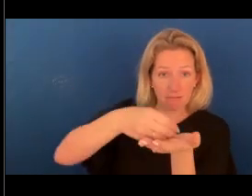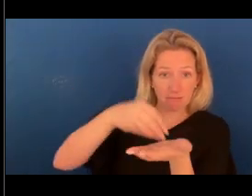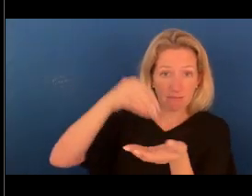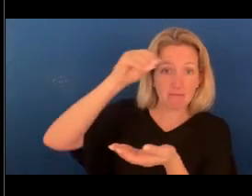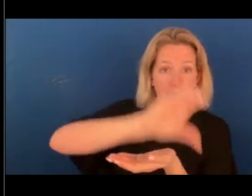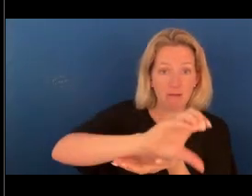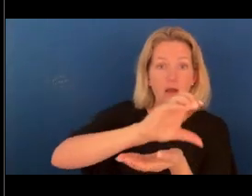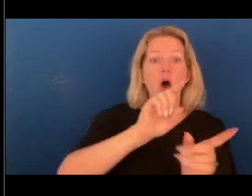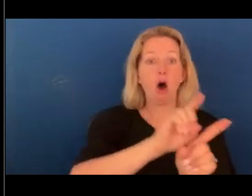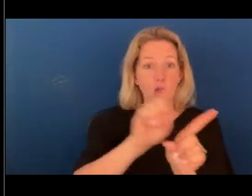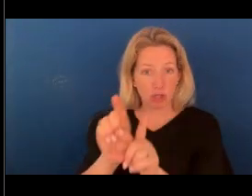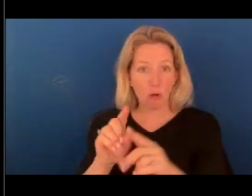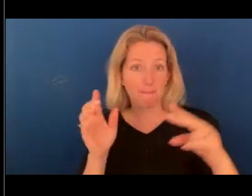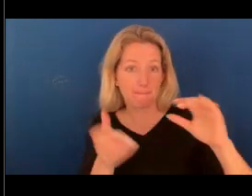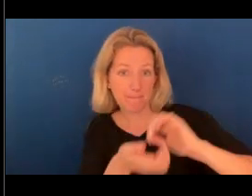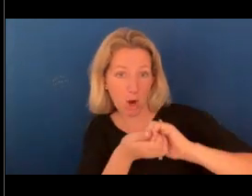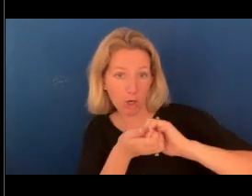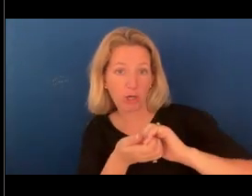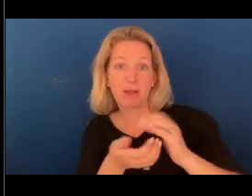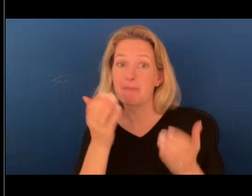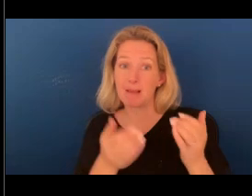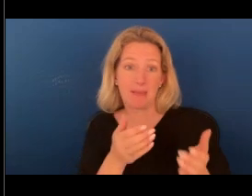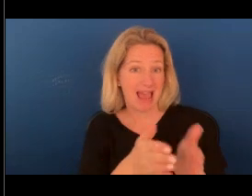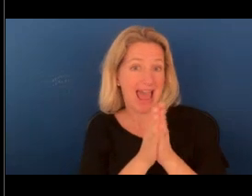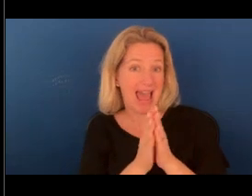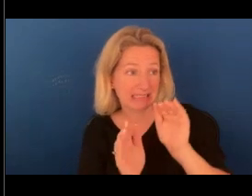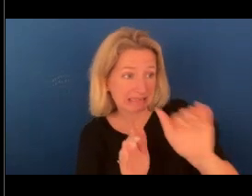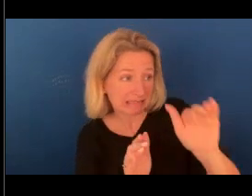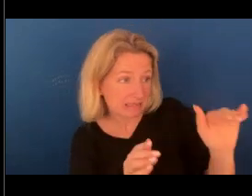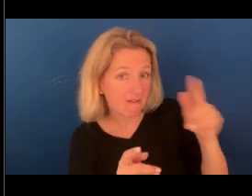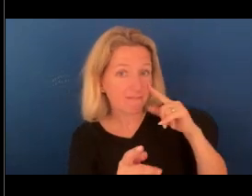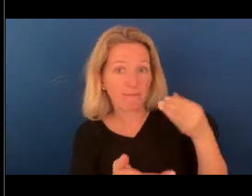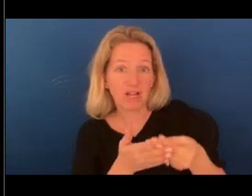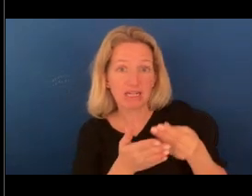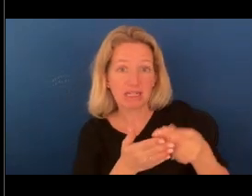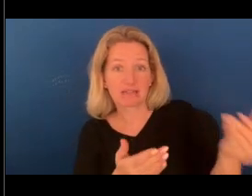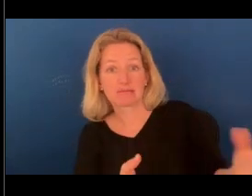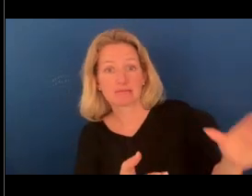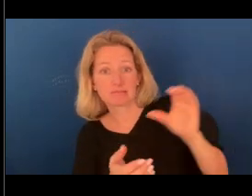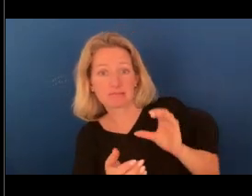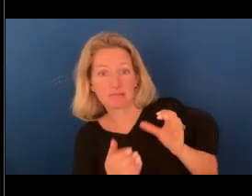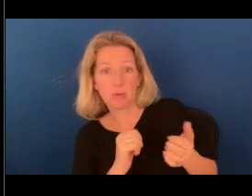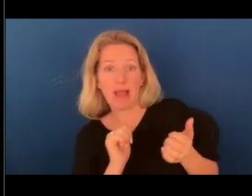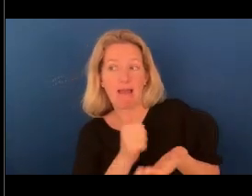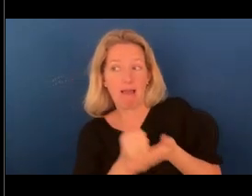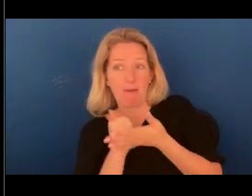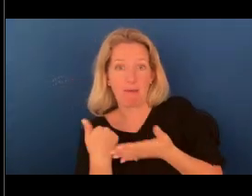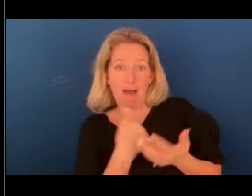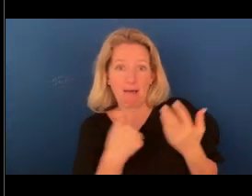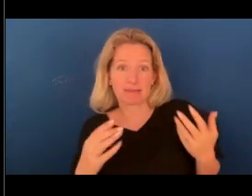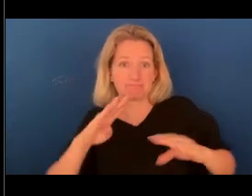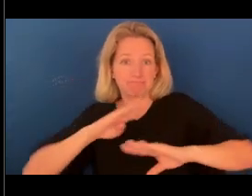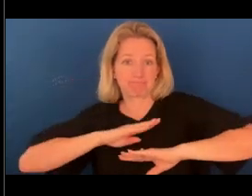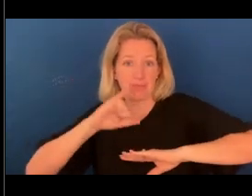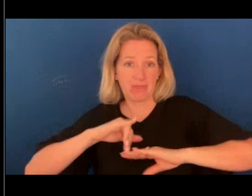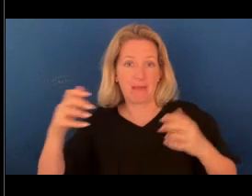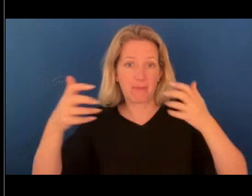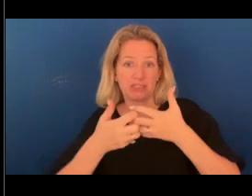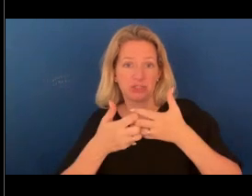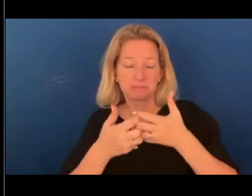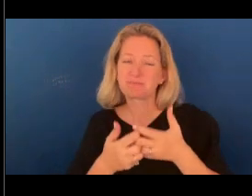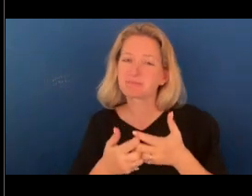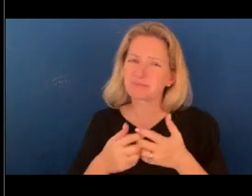asking you for funding at some point to help us match. And so it's a really dynamic landscape. We're very excited and proud to be in this